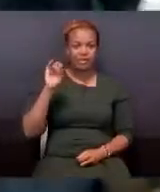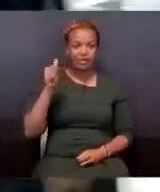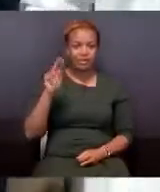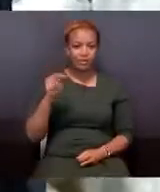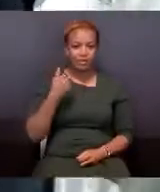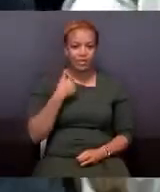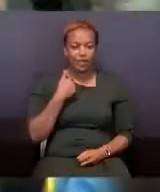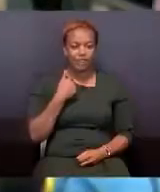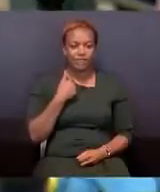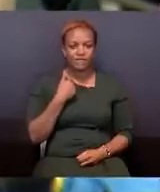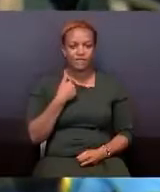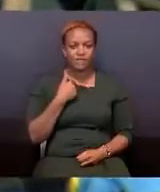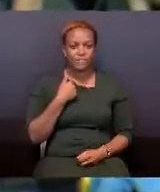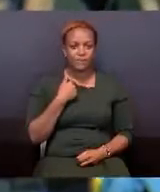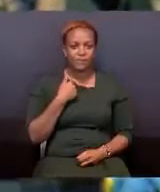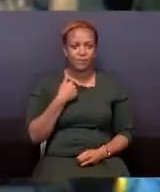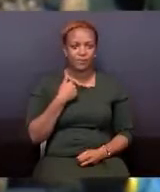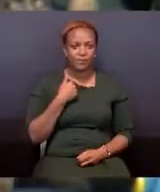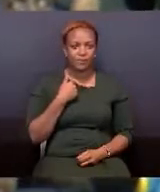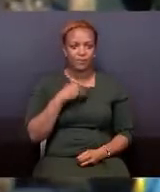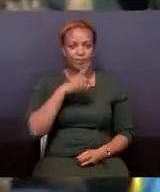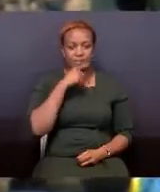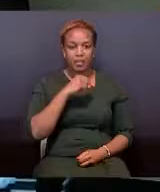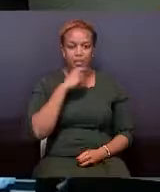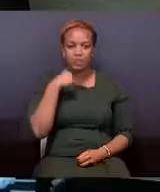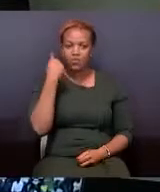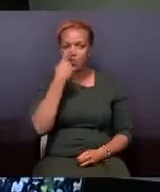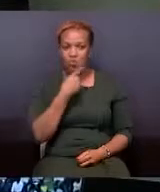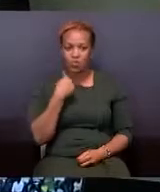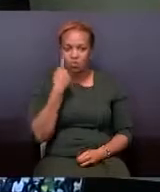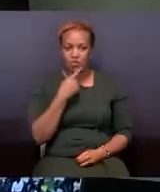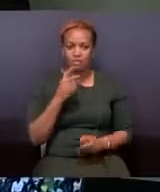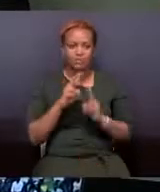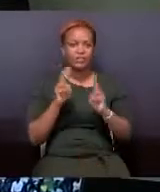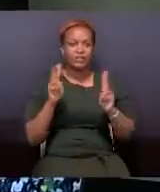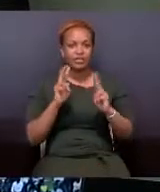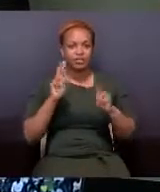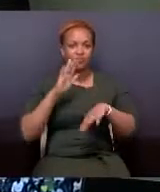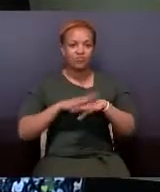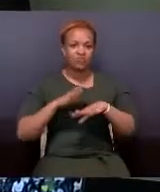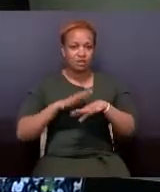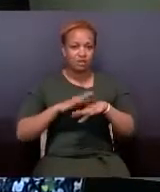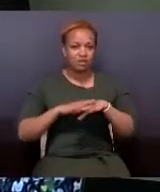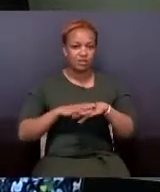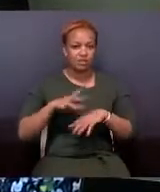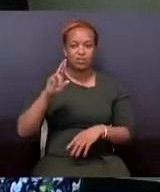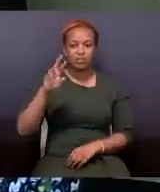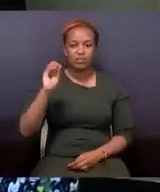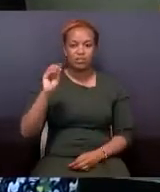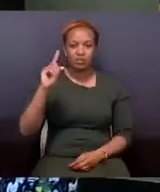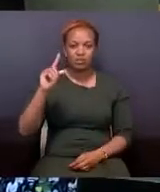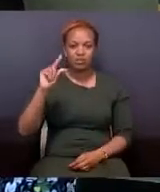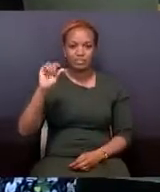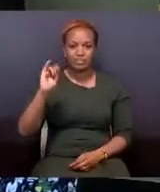and then we have the man who is still very good with his waist, Mr. Roger Miller from